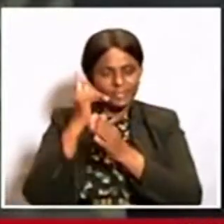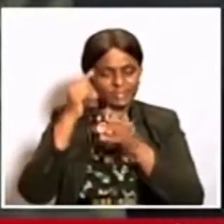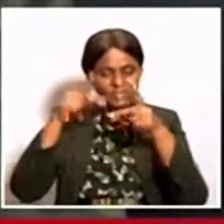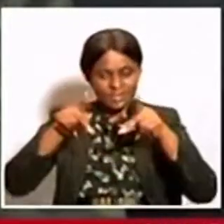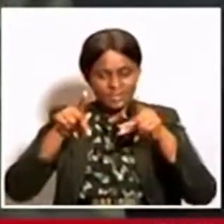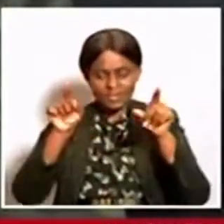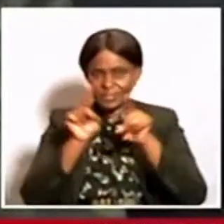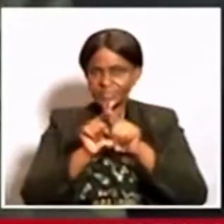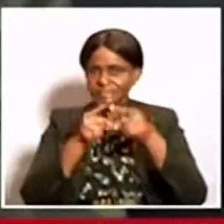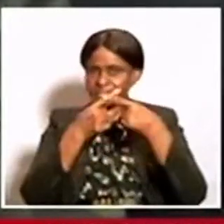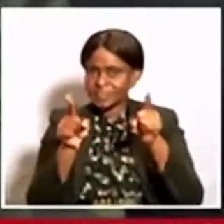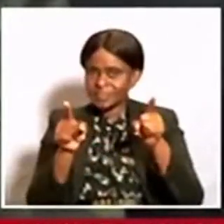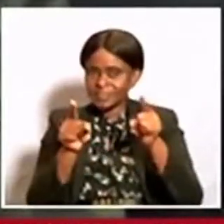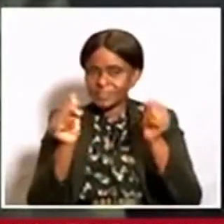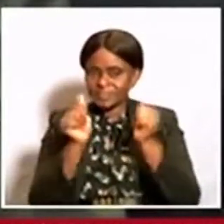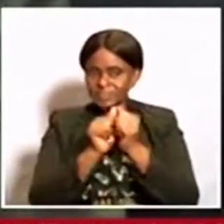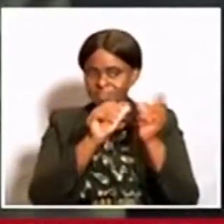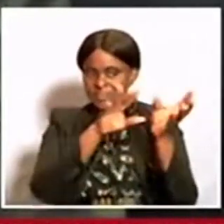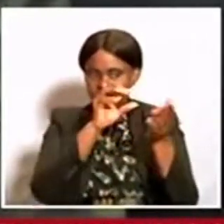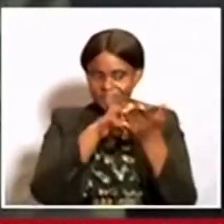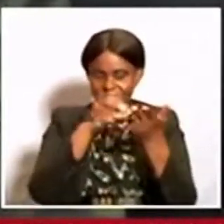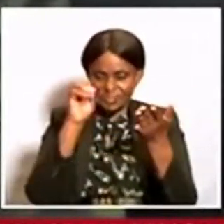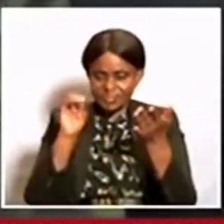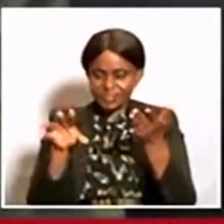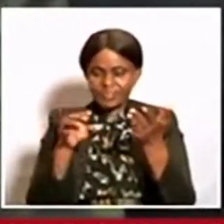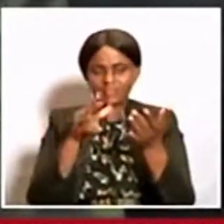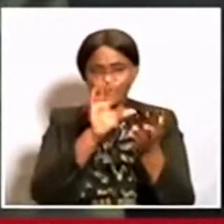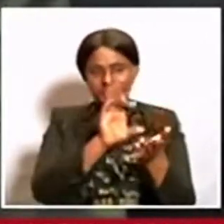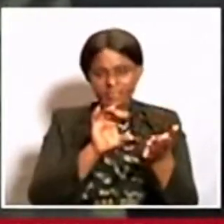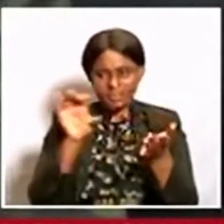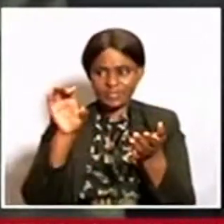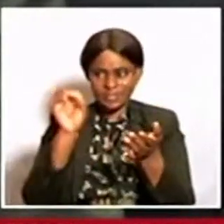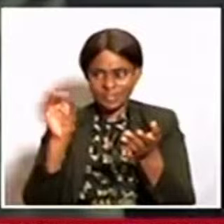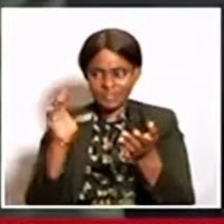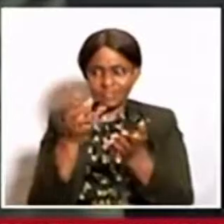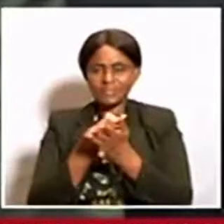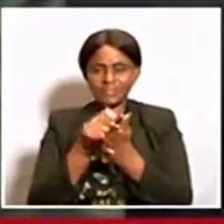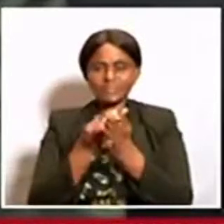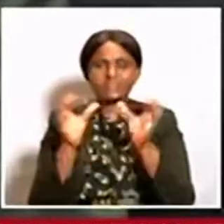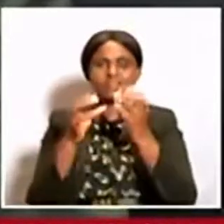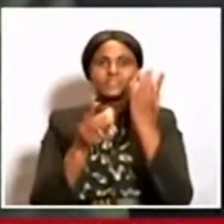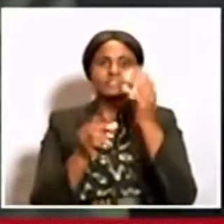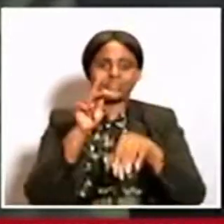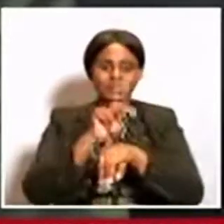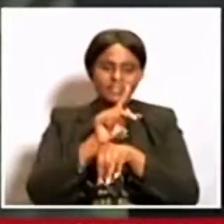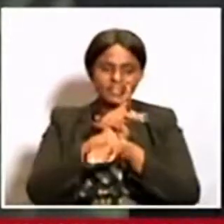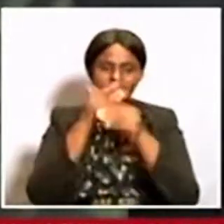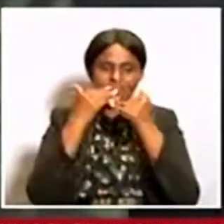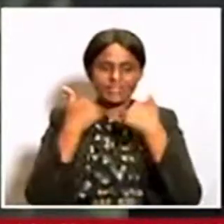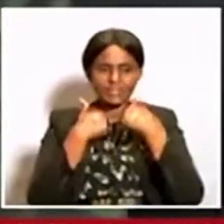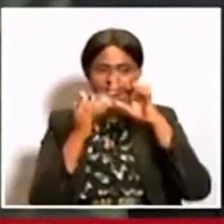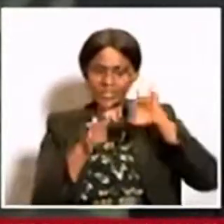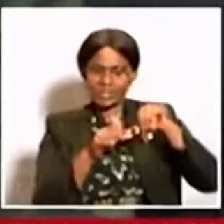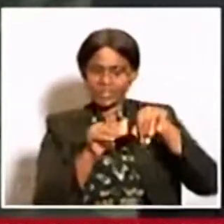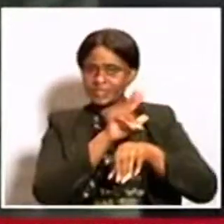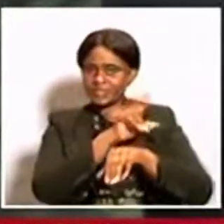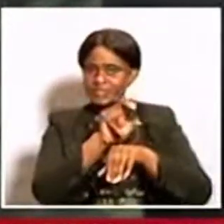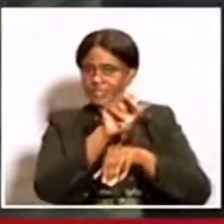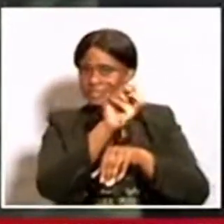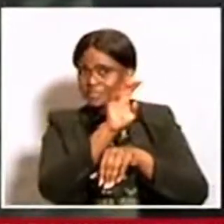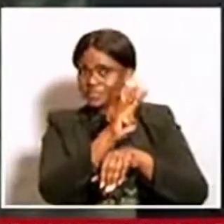to vary and take the money to community projects, which you did, commendable. There was a balance of 314